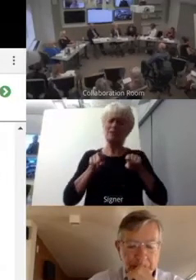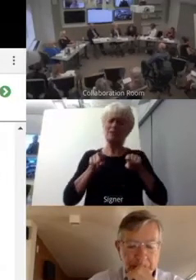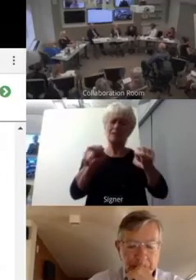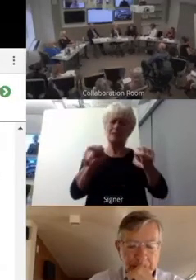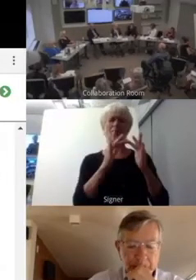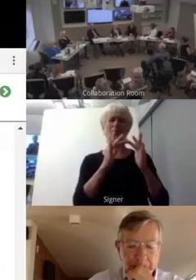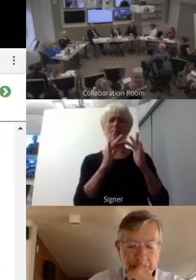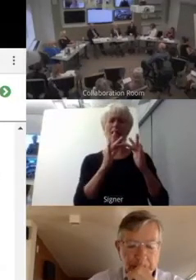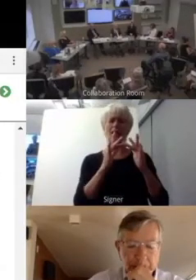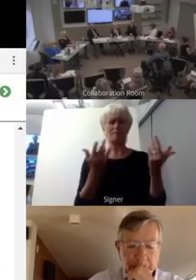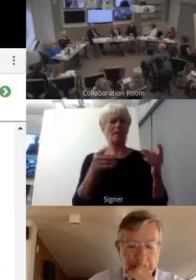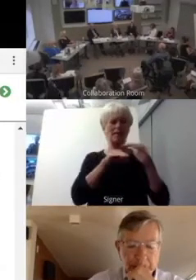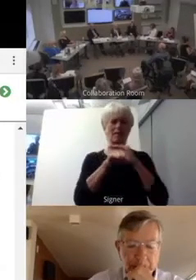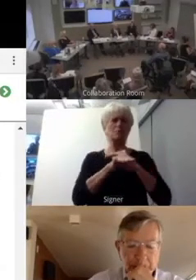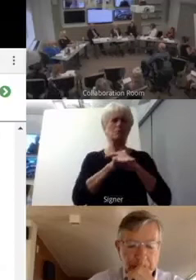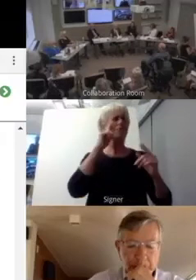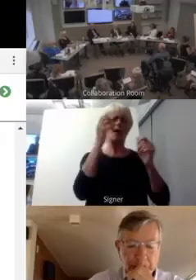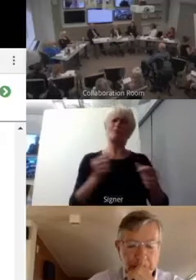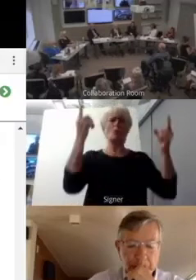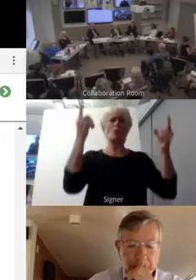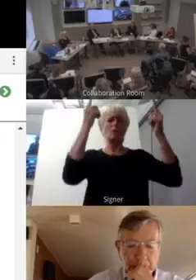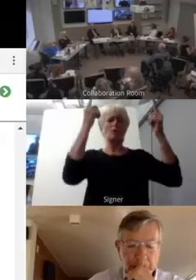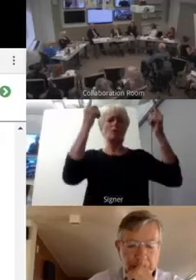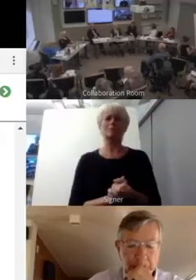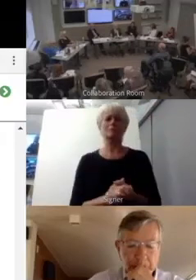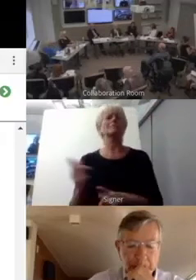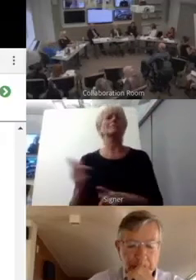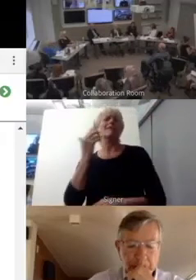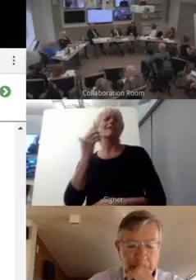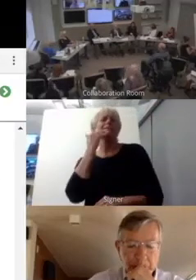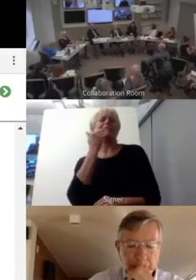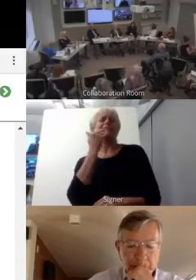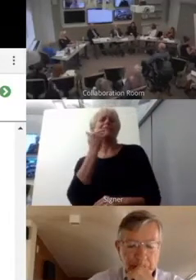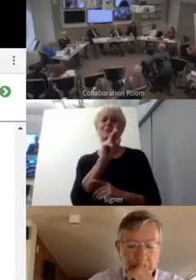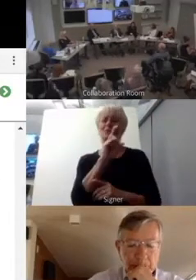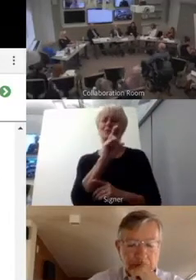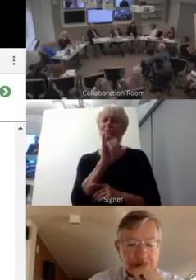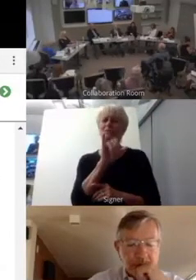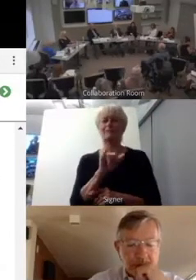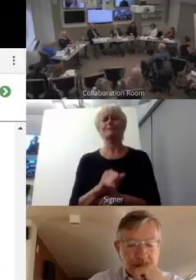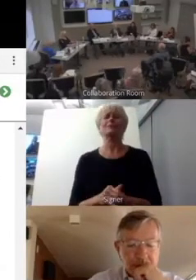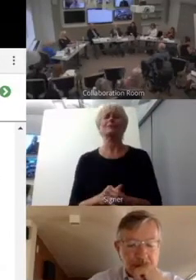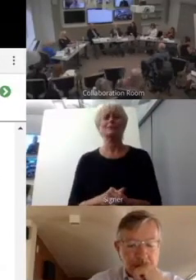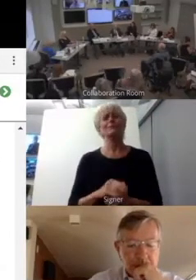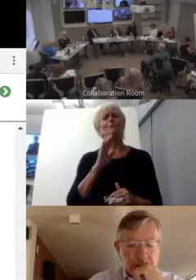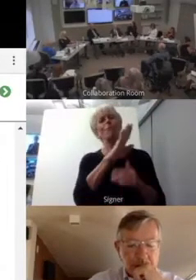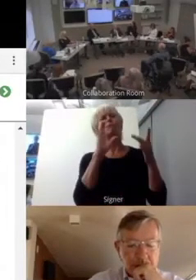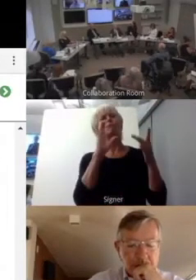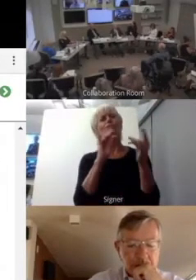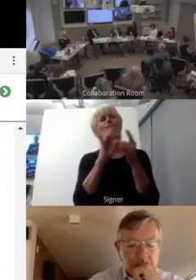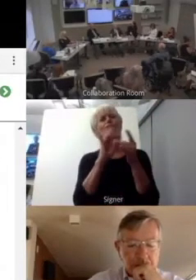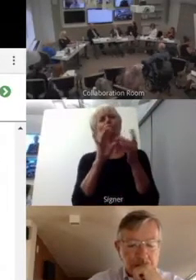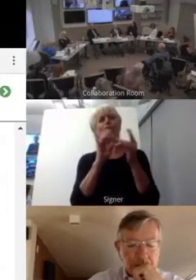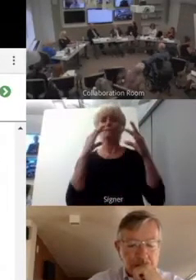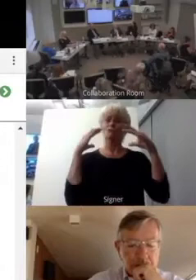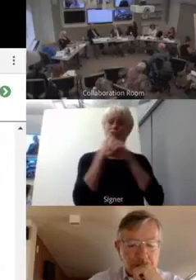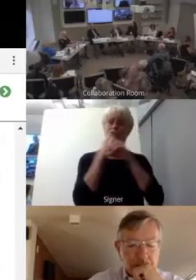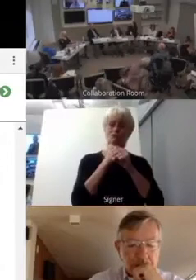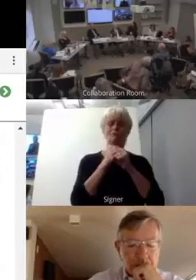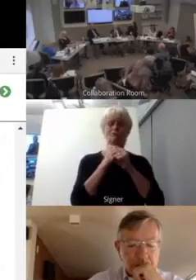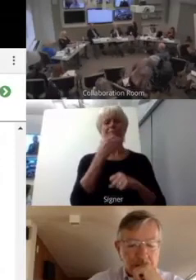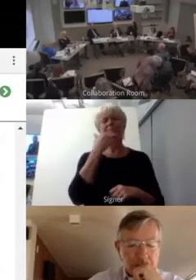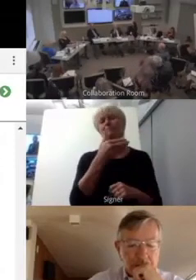I appreciate your all of what you've been able to cram into the time we have together. Folks, the